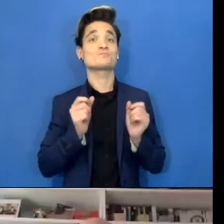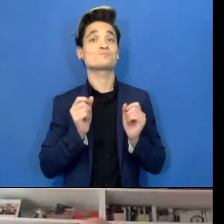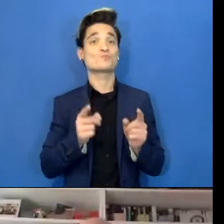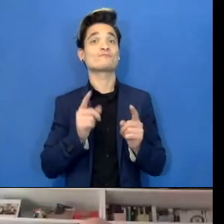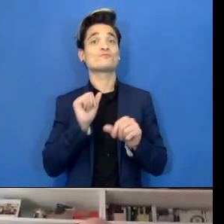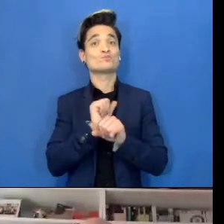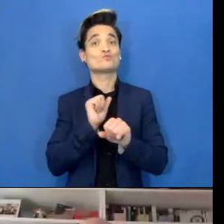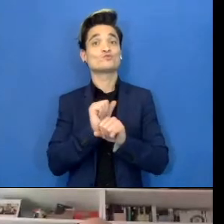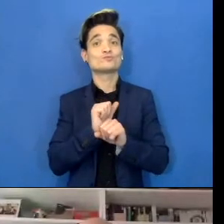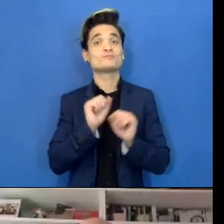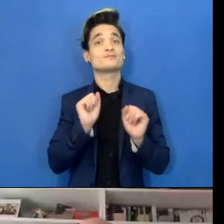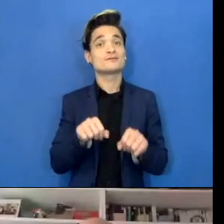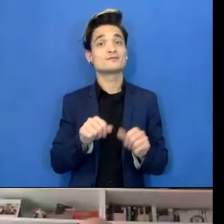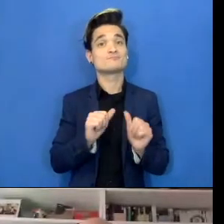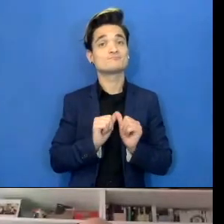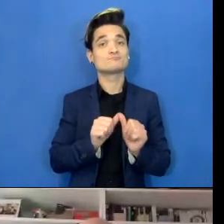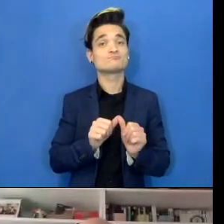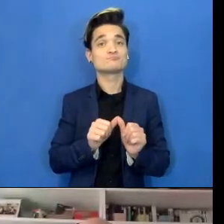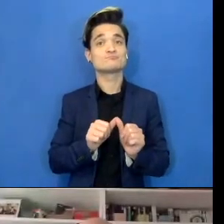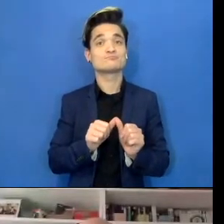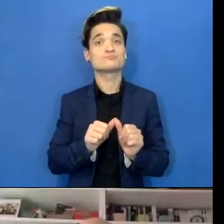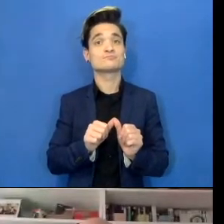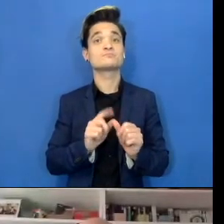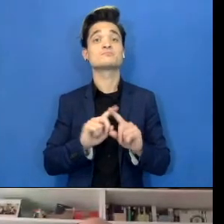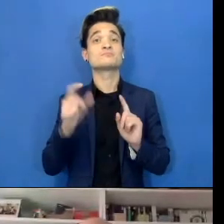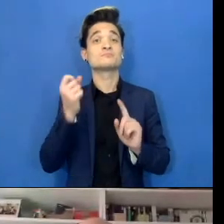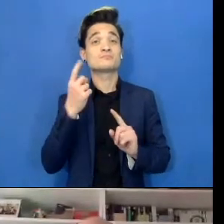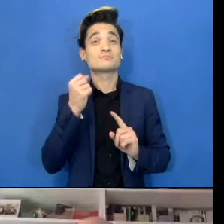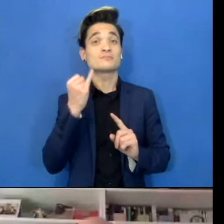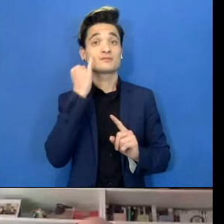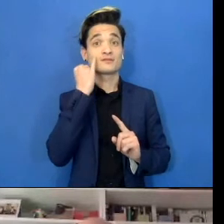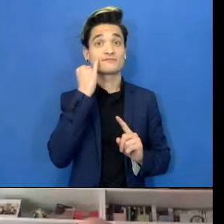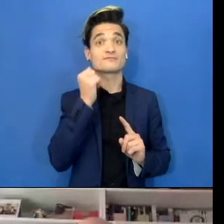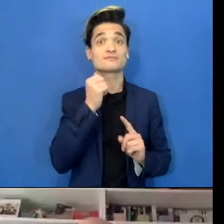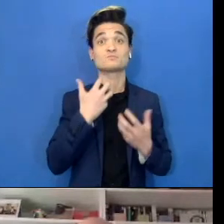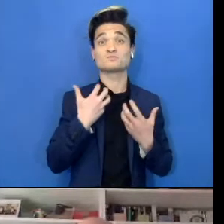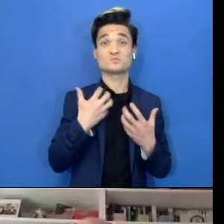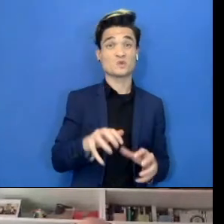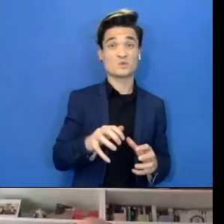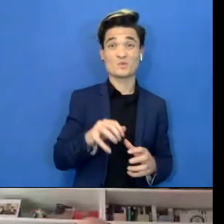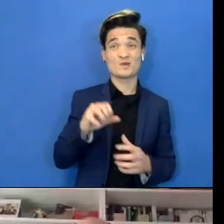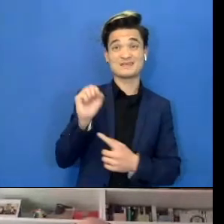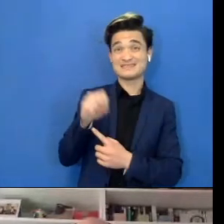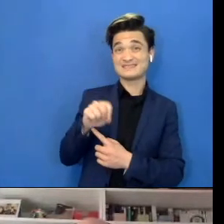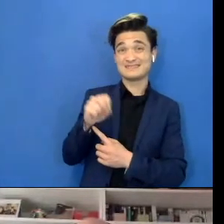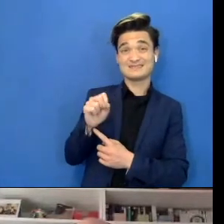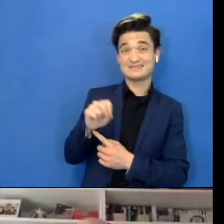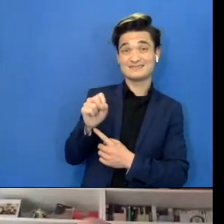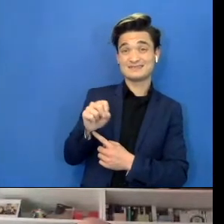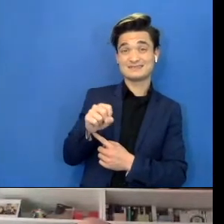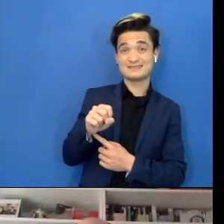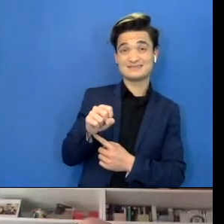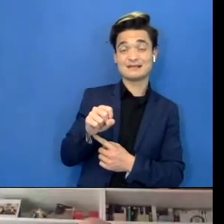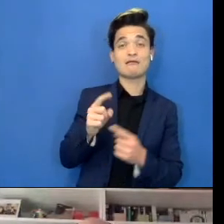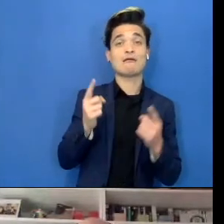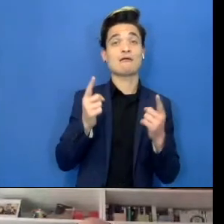where you don't want to say yes to that scene, maybe? And this has happened to me. I was on a scene,